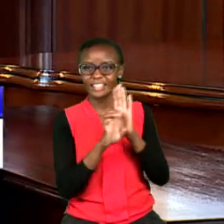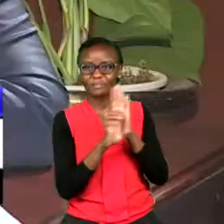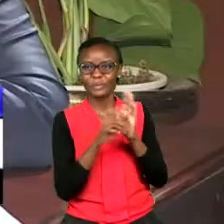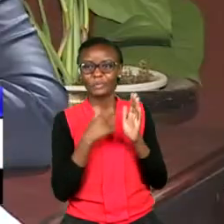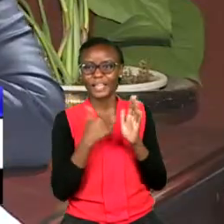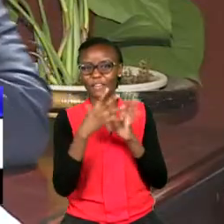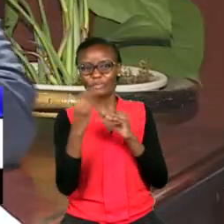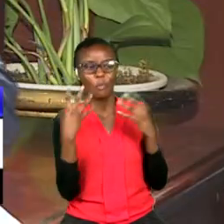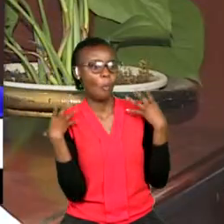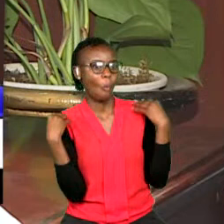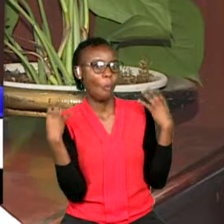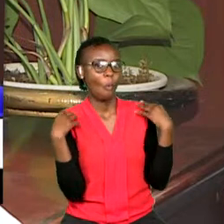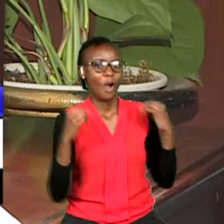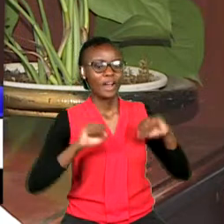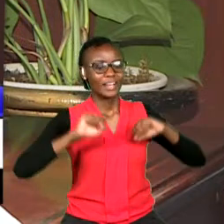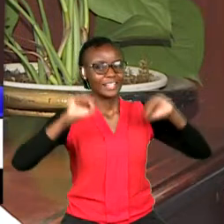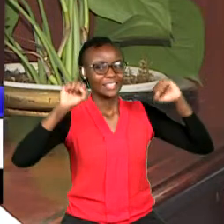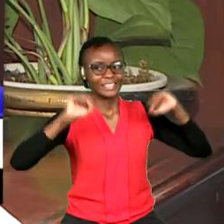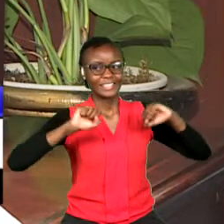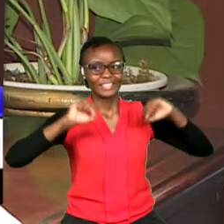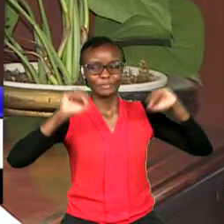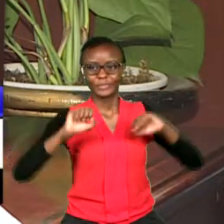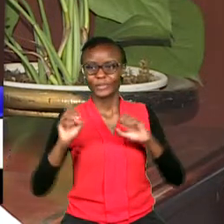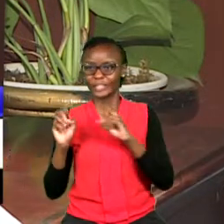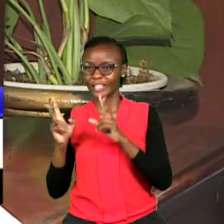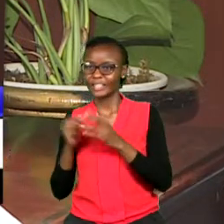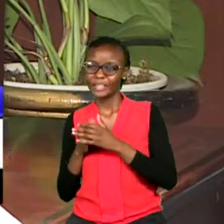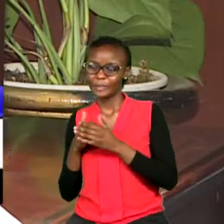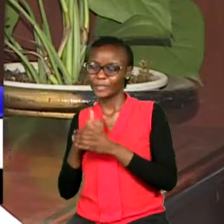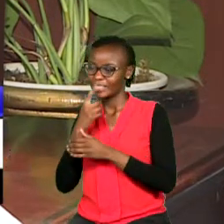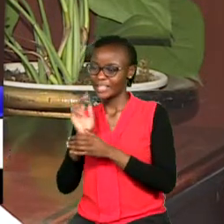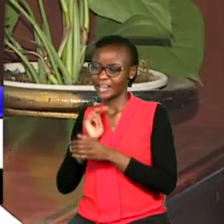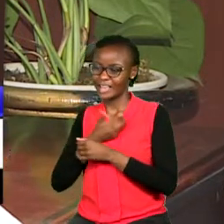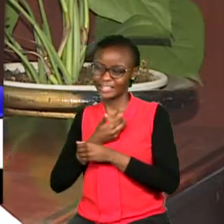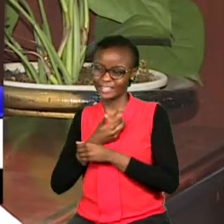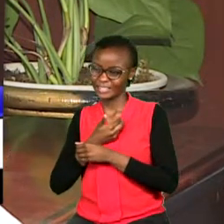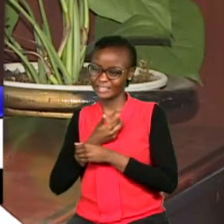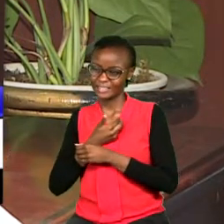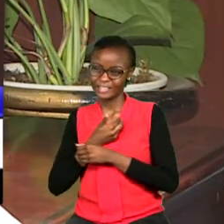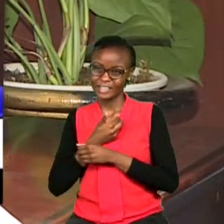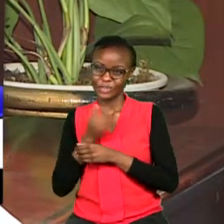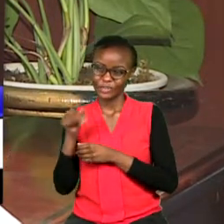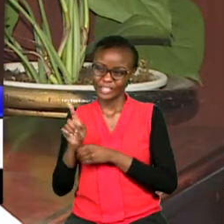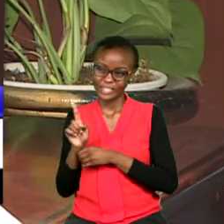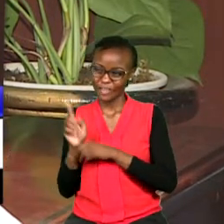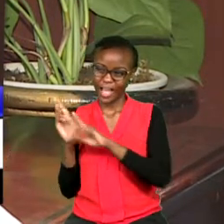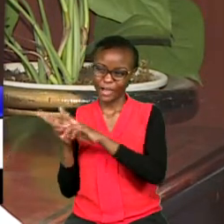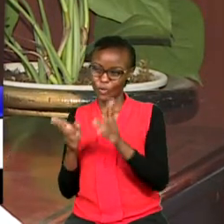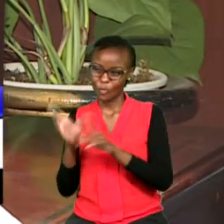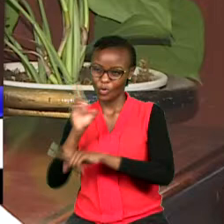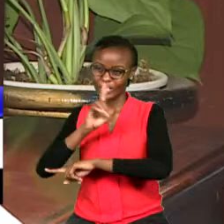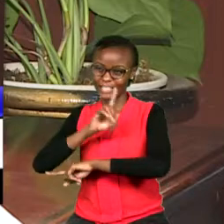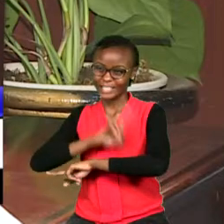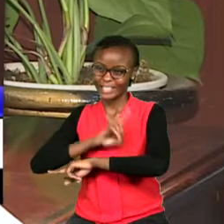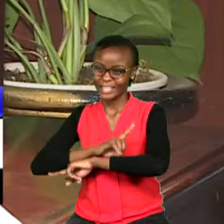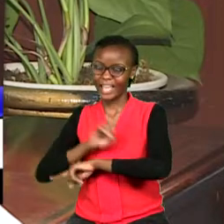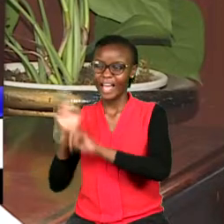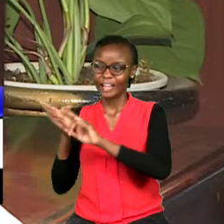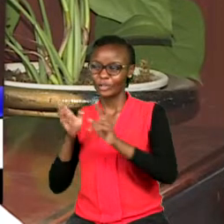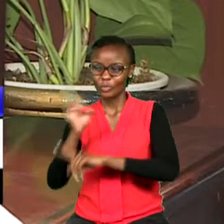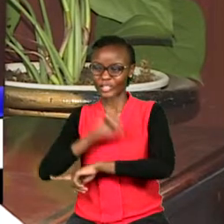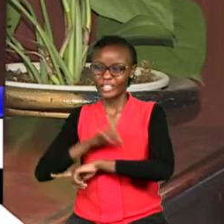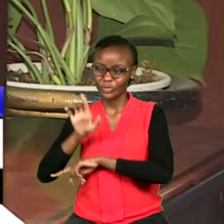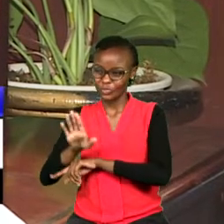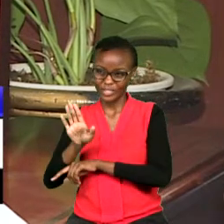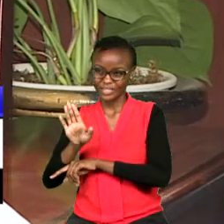the gym. Dr. Mwangi, please paint to us a brief picture of what a typical day like in your life is like, from the time you wake